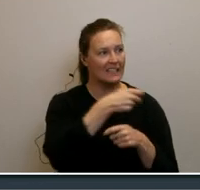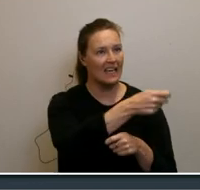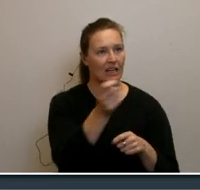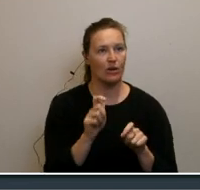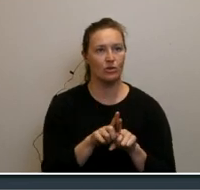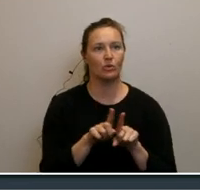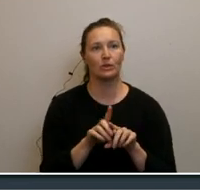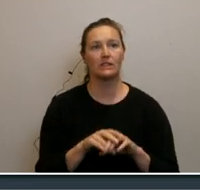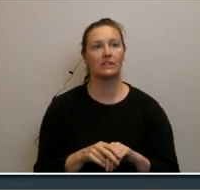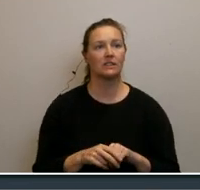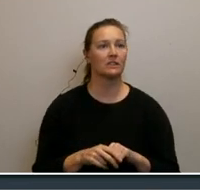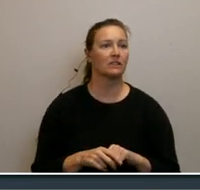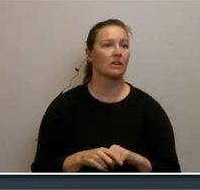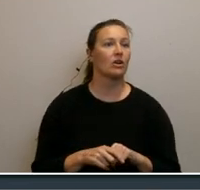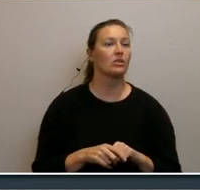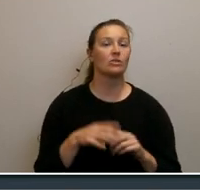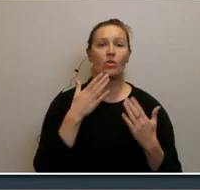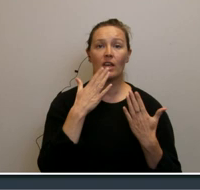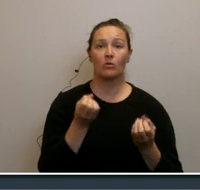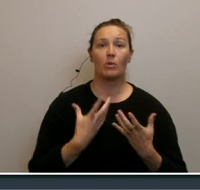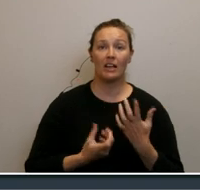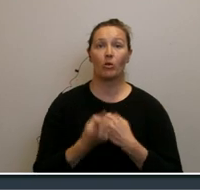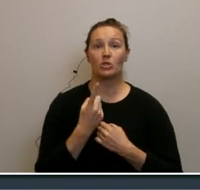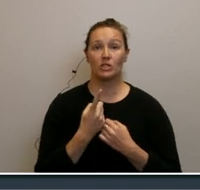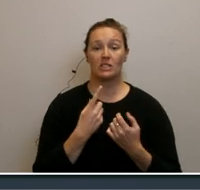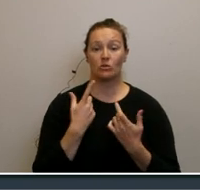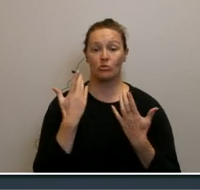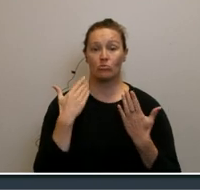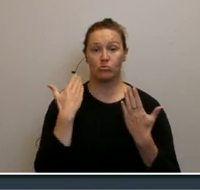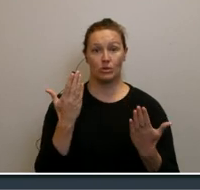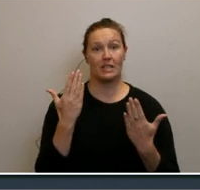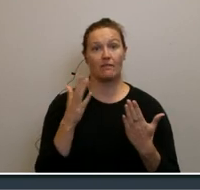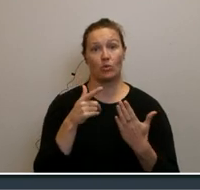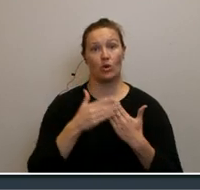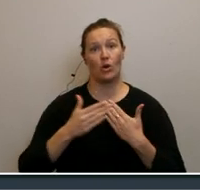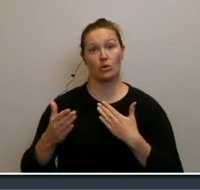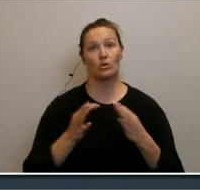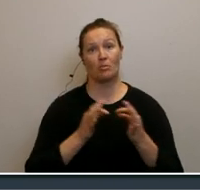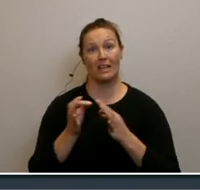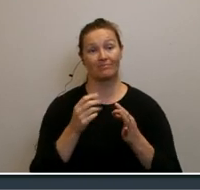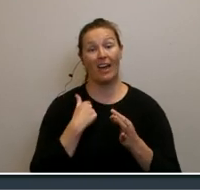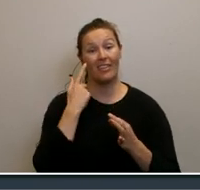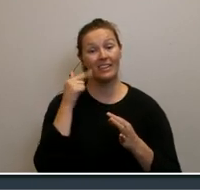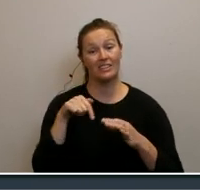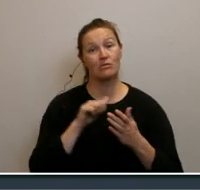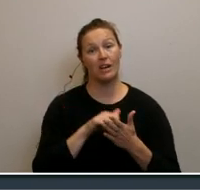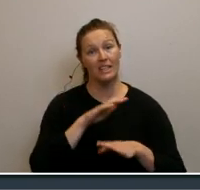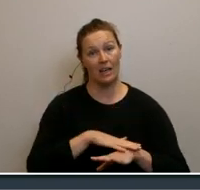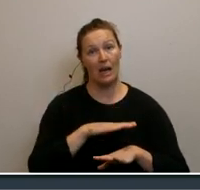And again, thank you for the opportunity to make a submission for your long-term plan. And I think the timing is right for